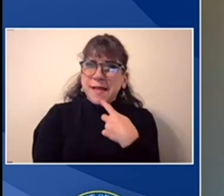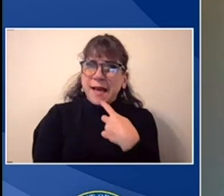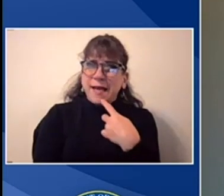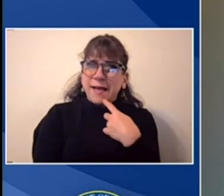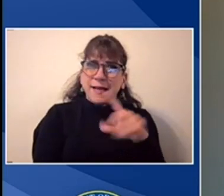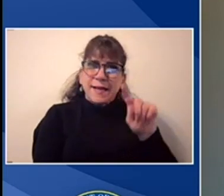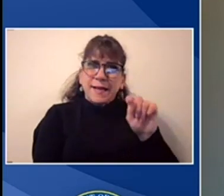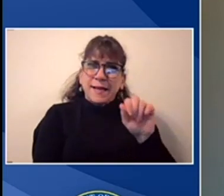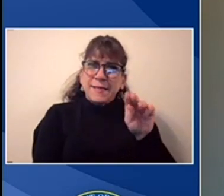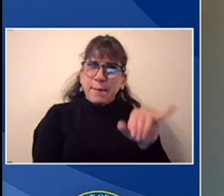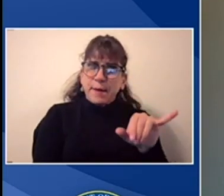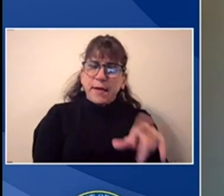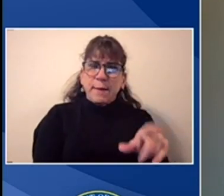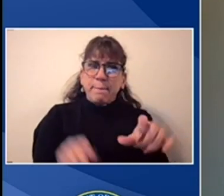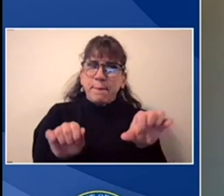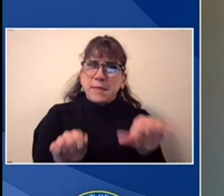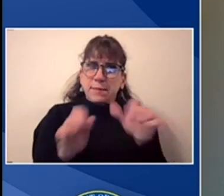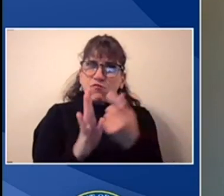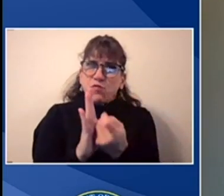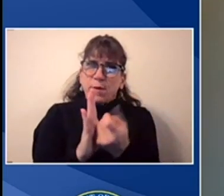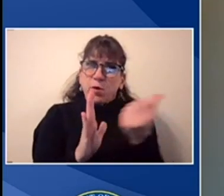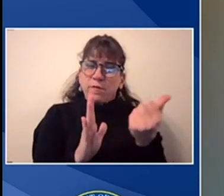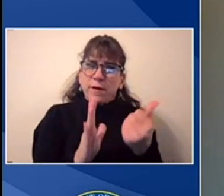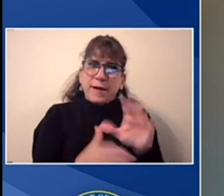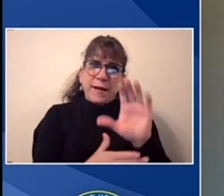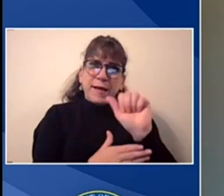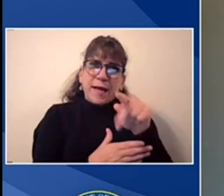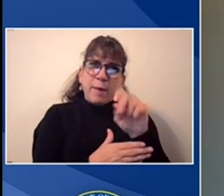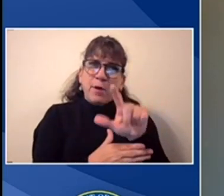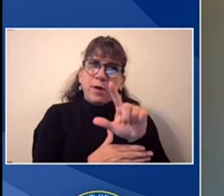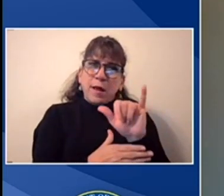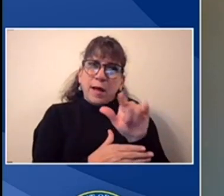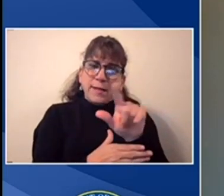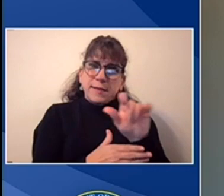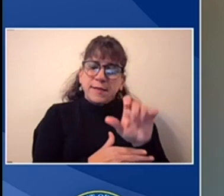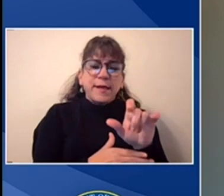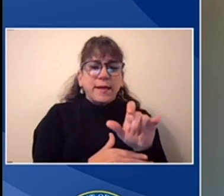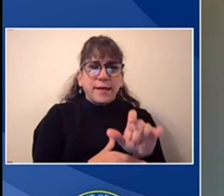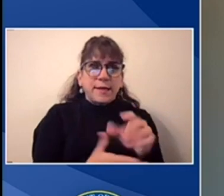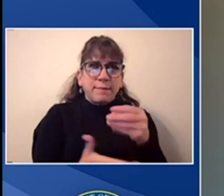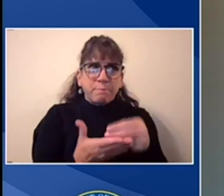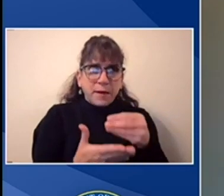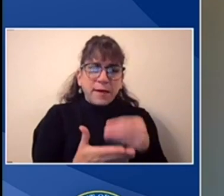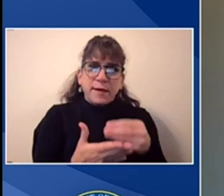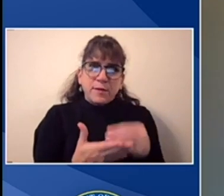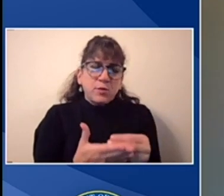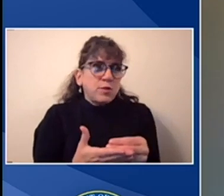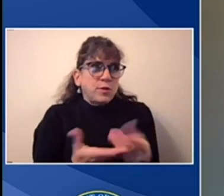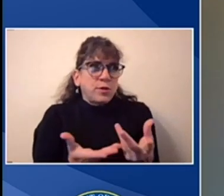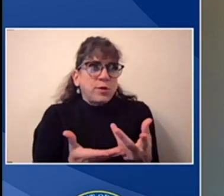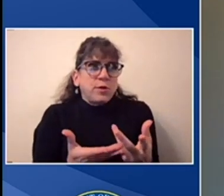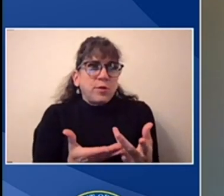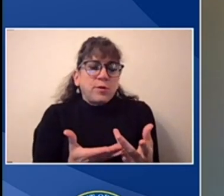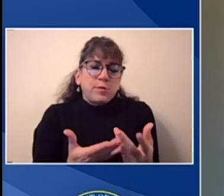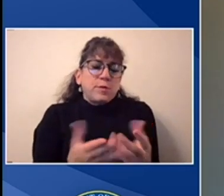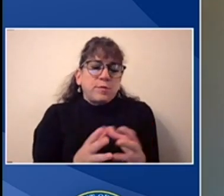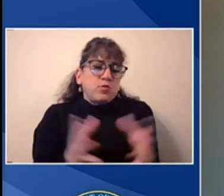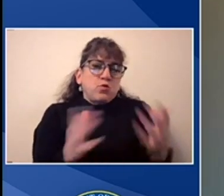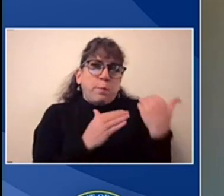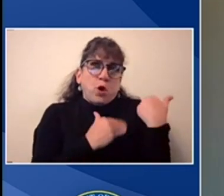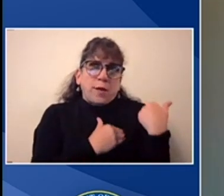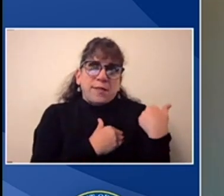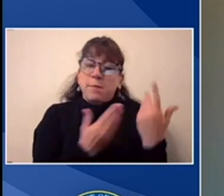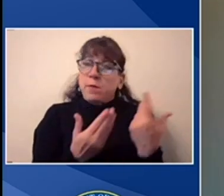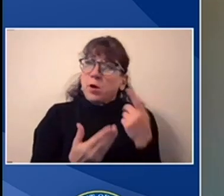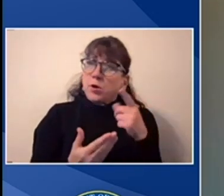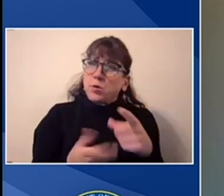the possibility of removing the capitalizing event would be too administratively burdensome. Are you